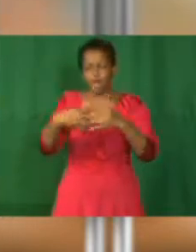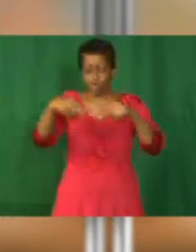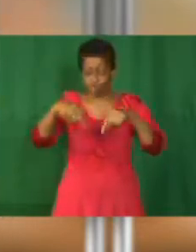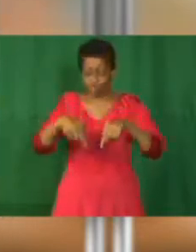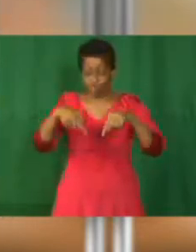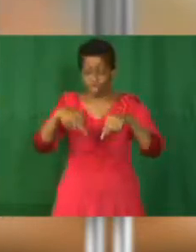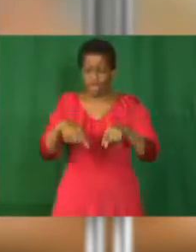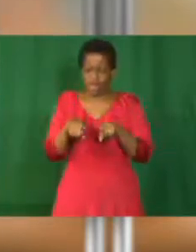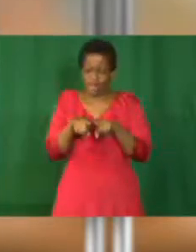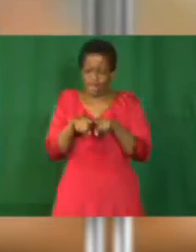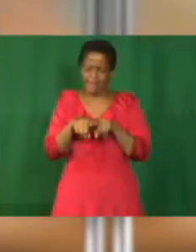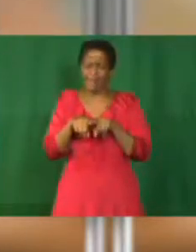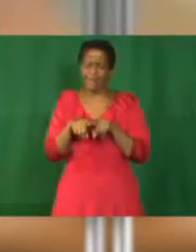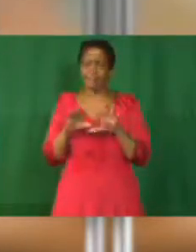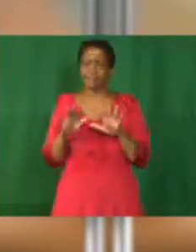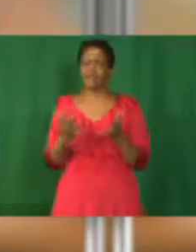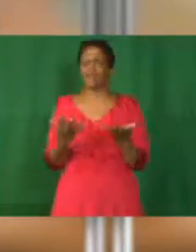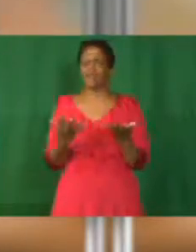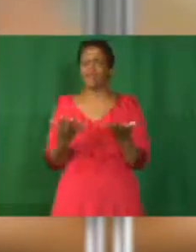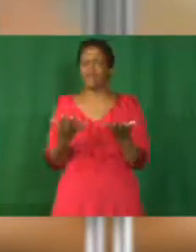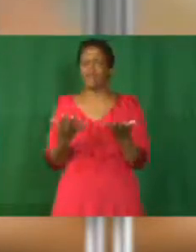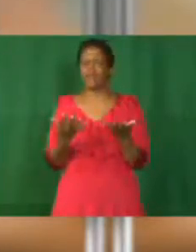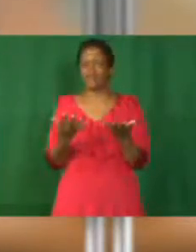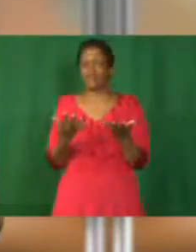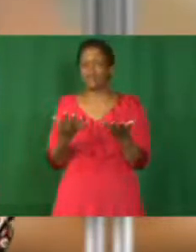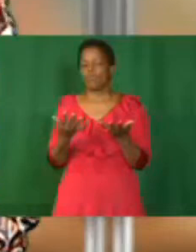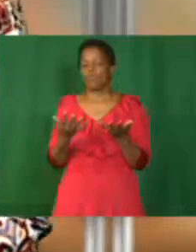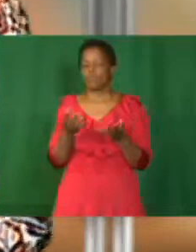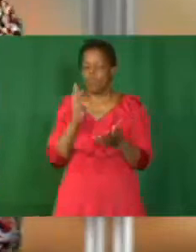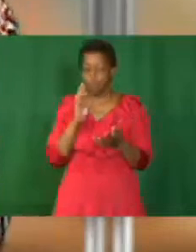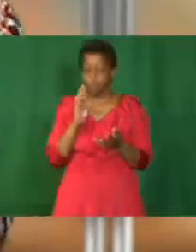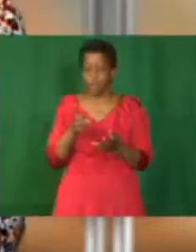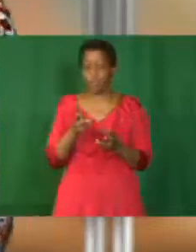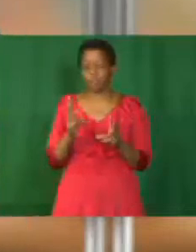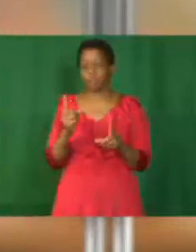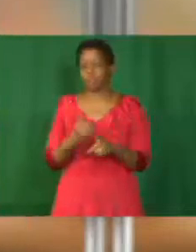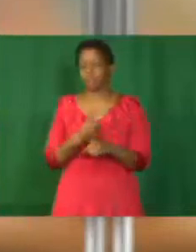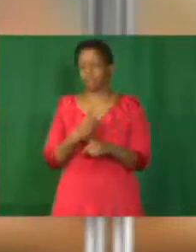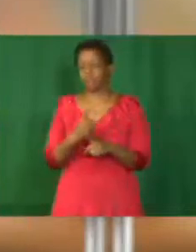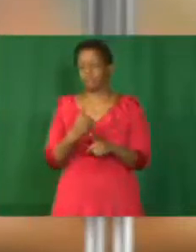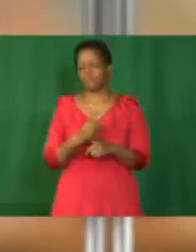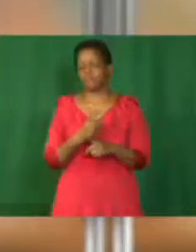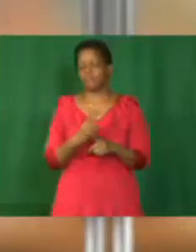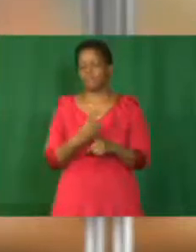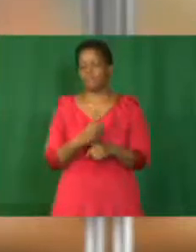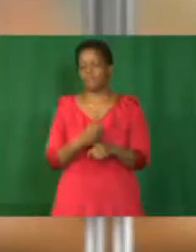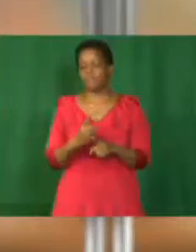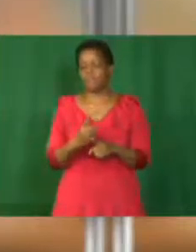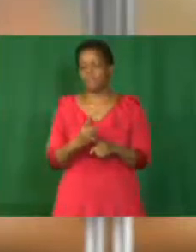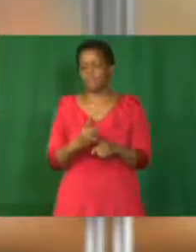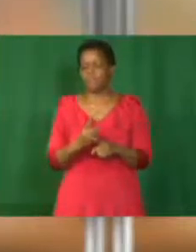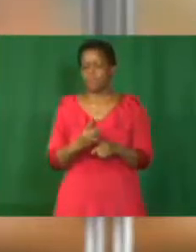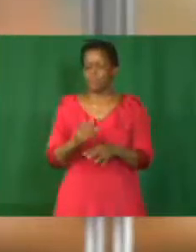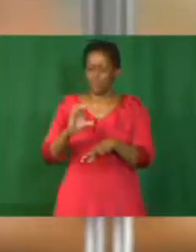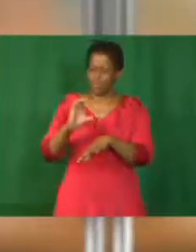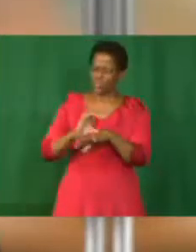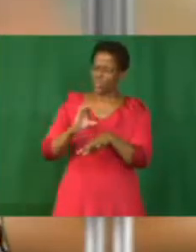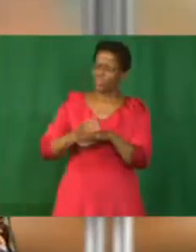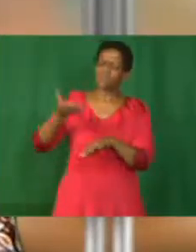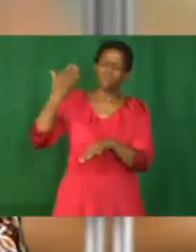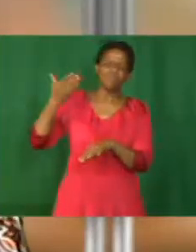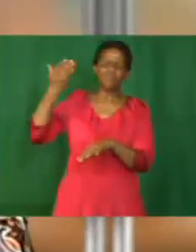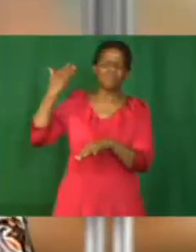relevance to today's church of these characteristics that we will be looking at. So now, what are these characteristics? There are